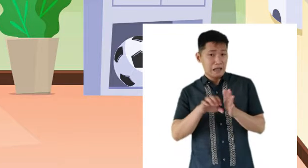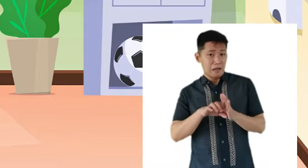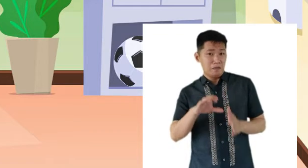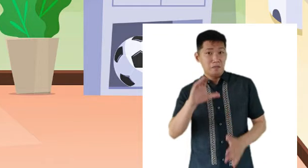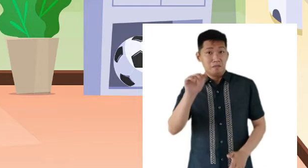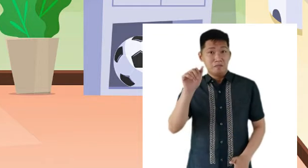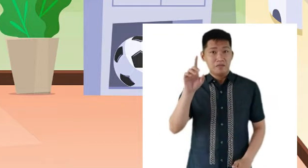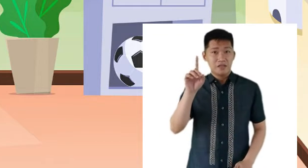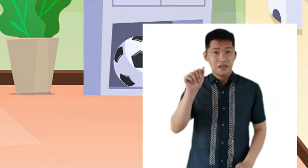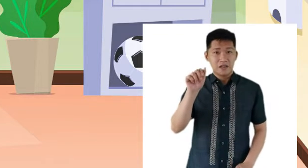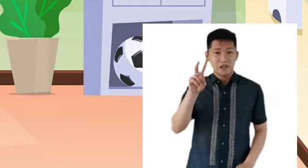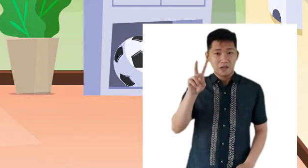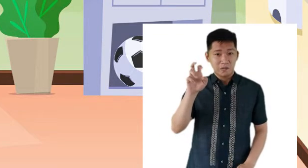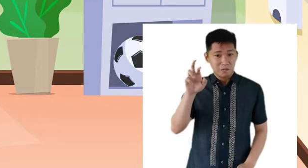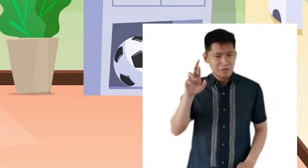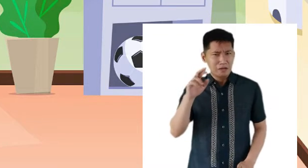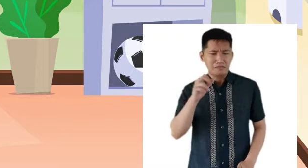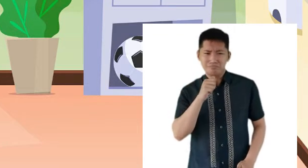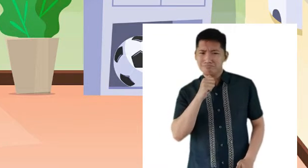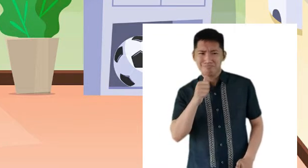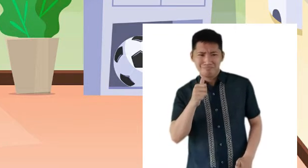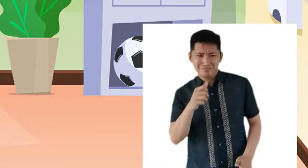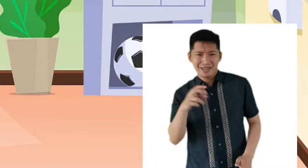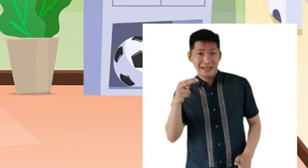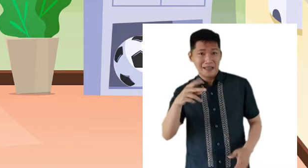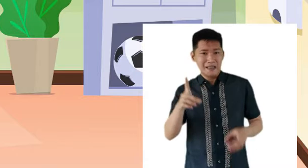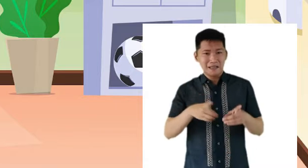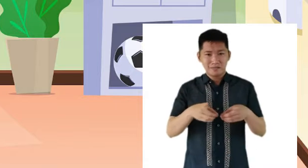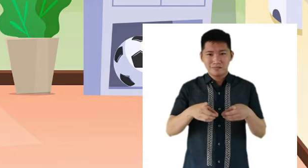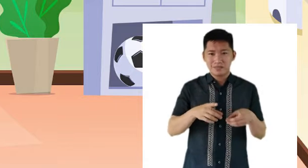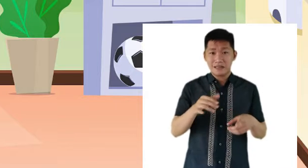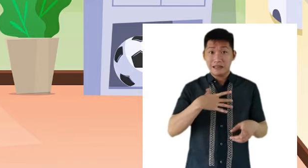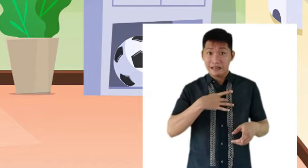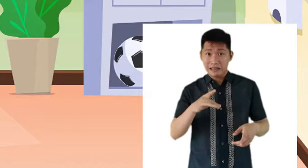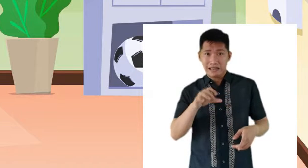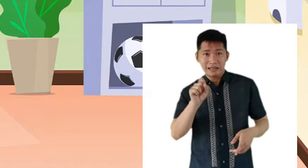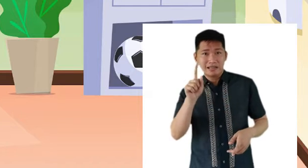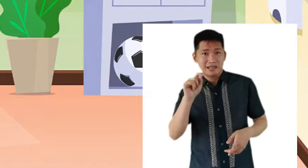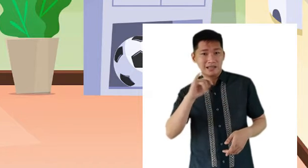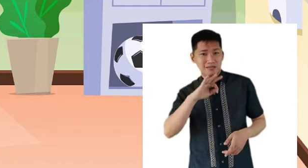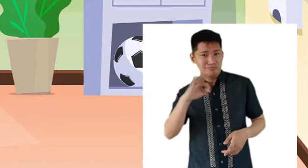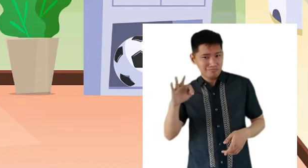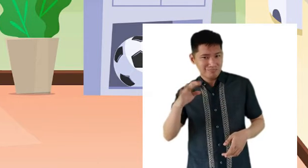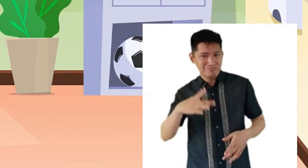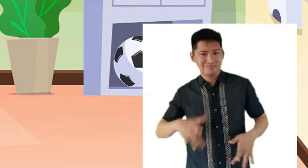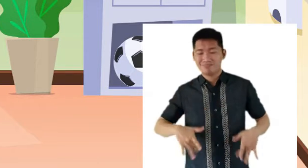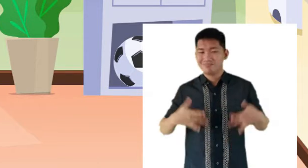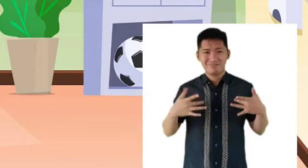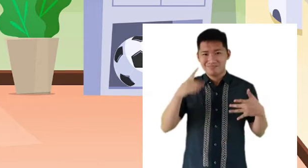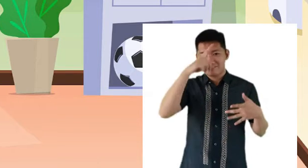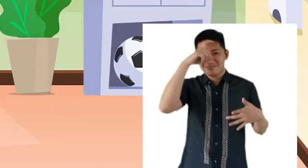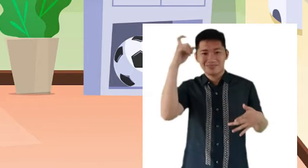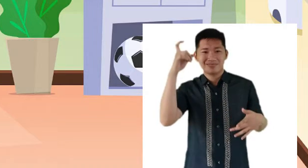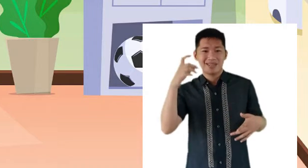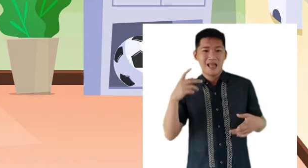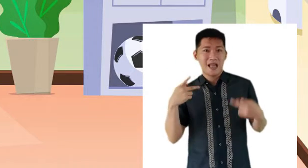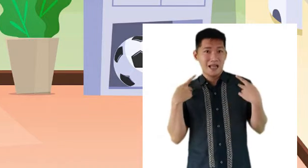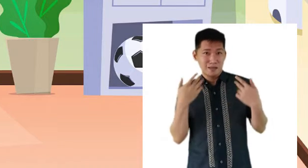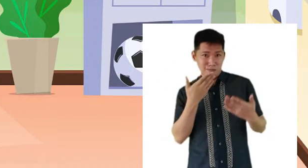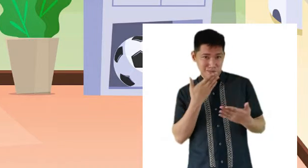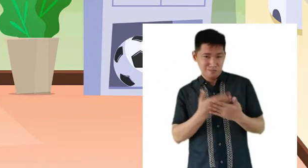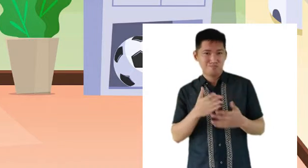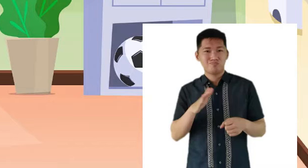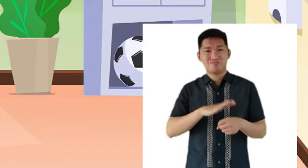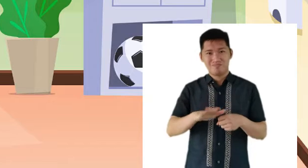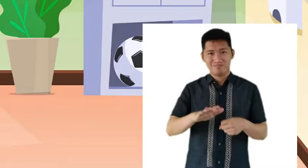For example, a cadaver does not need a description like stiff or lifeless because it is